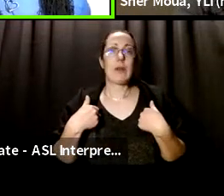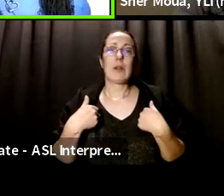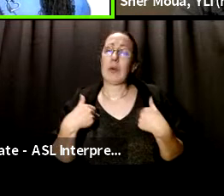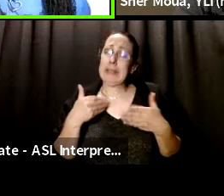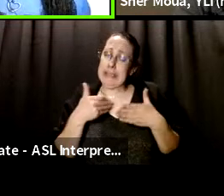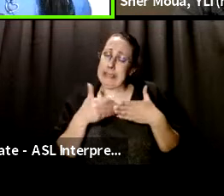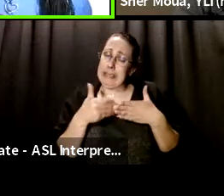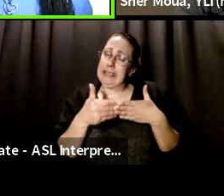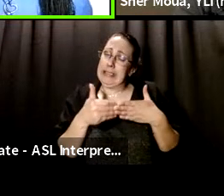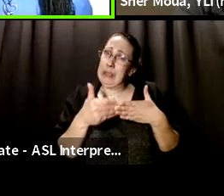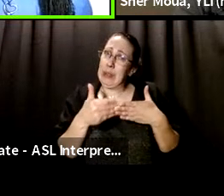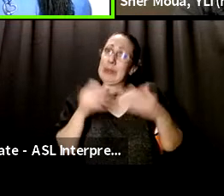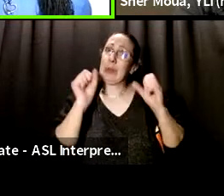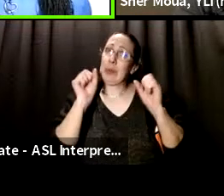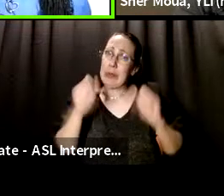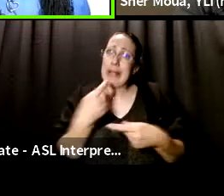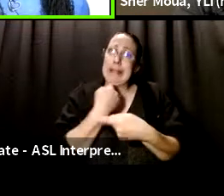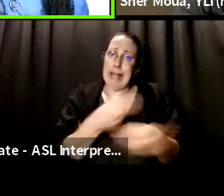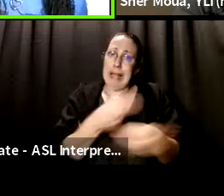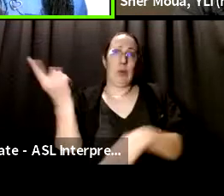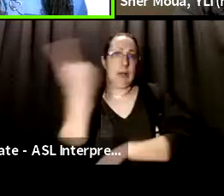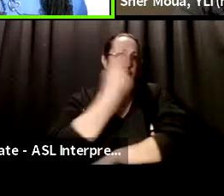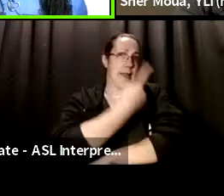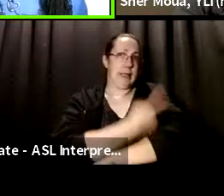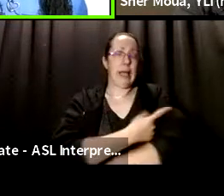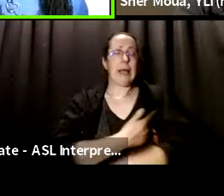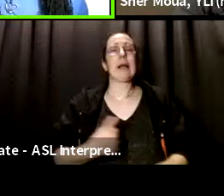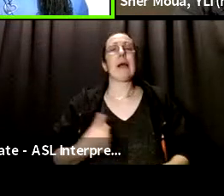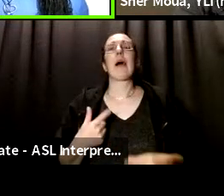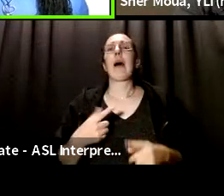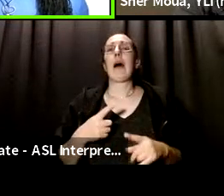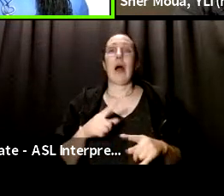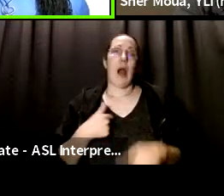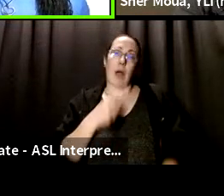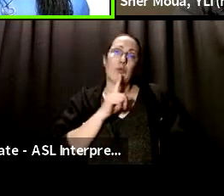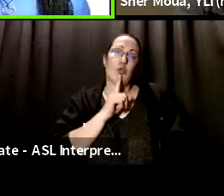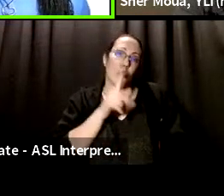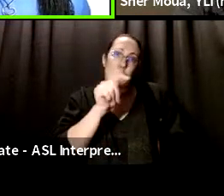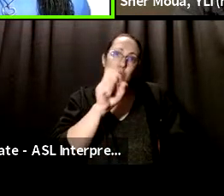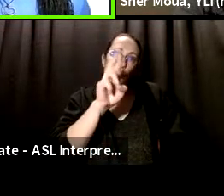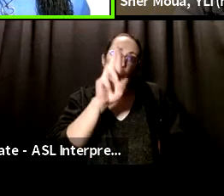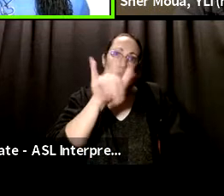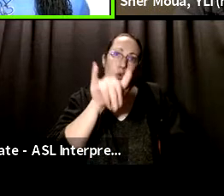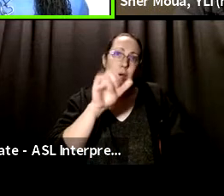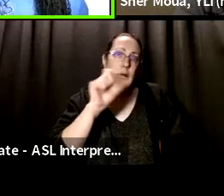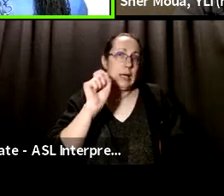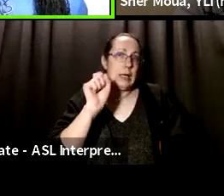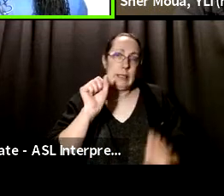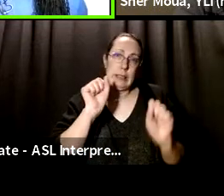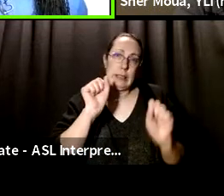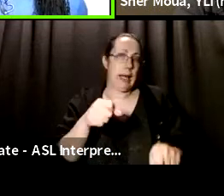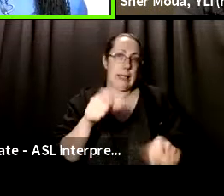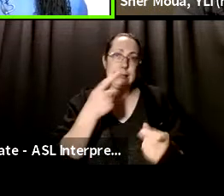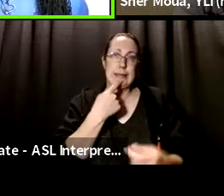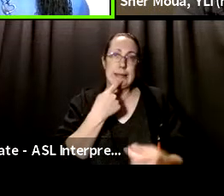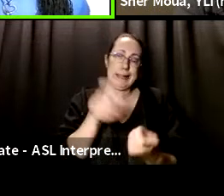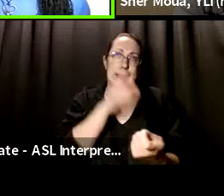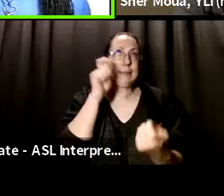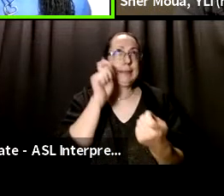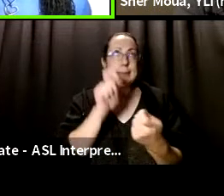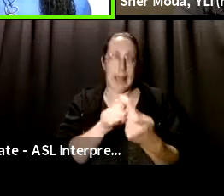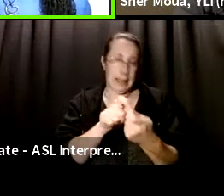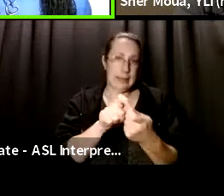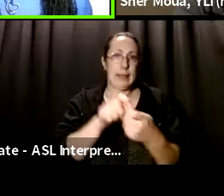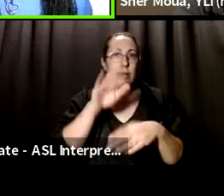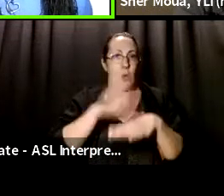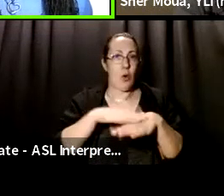announce a date, and I'm sure Troy can remind us the exact date that it is on the